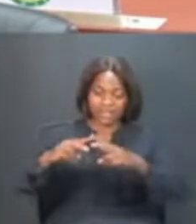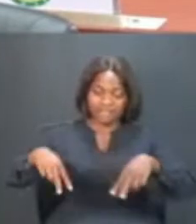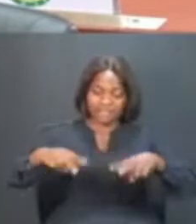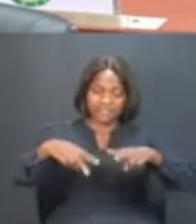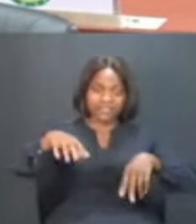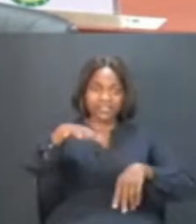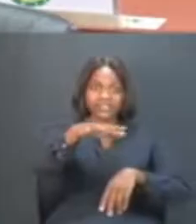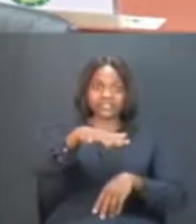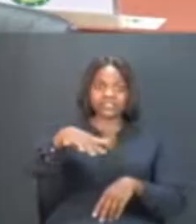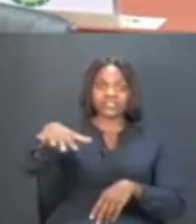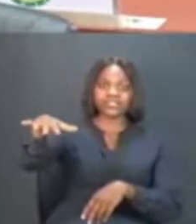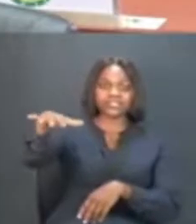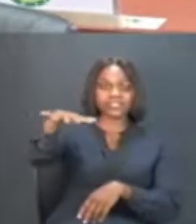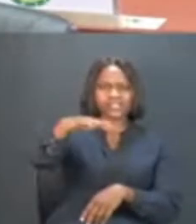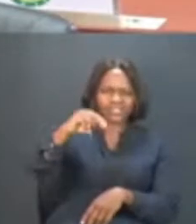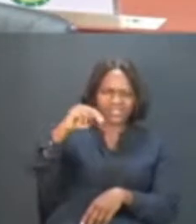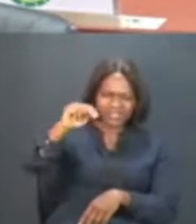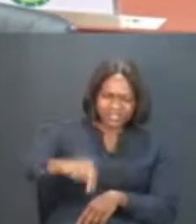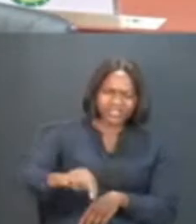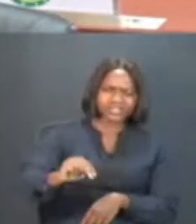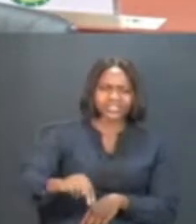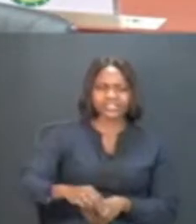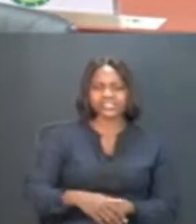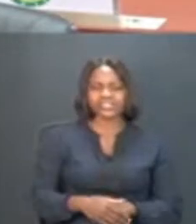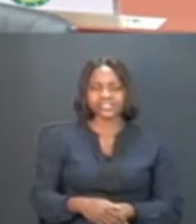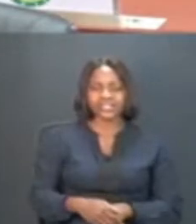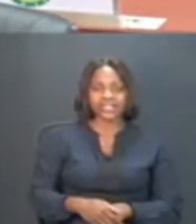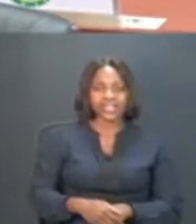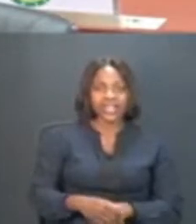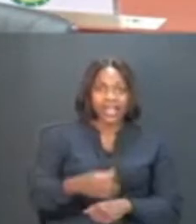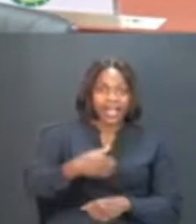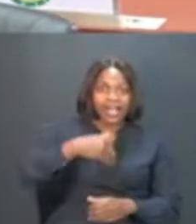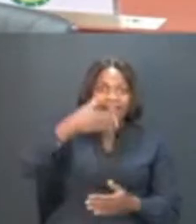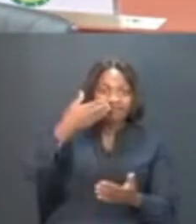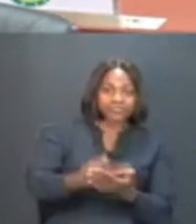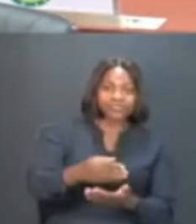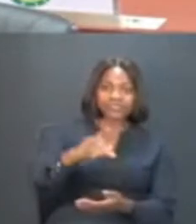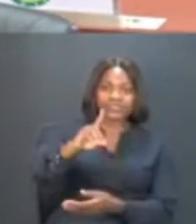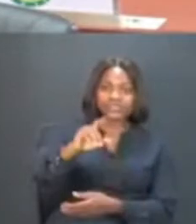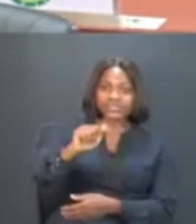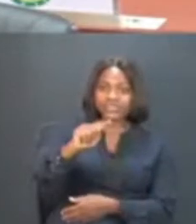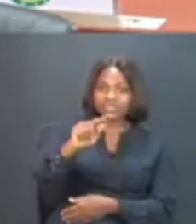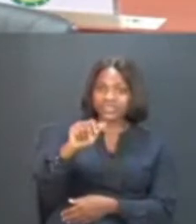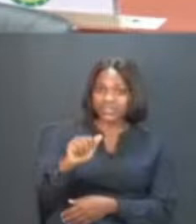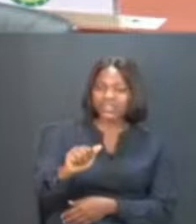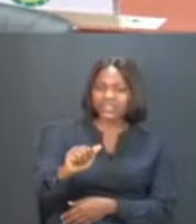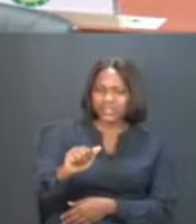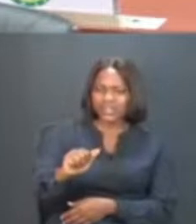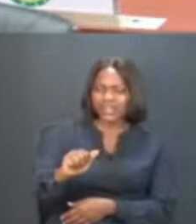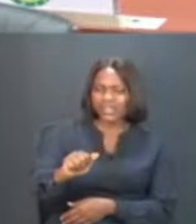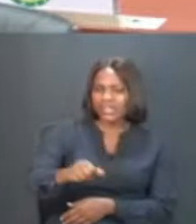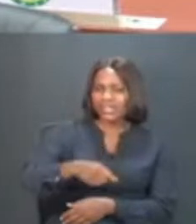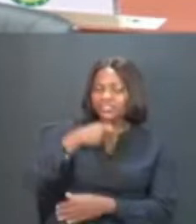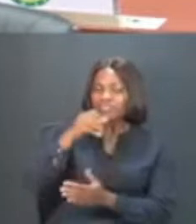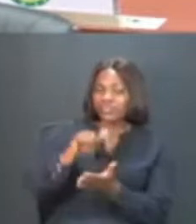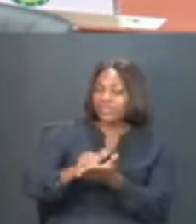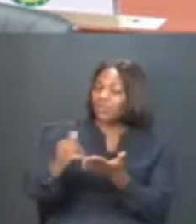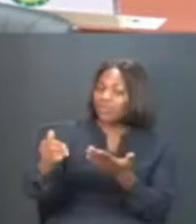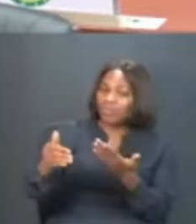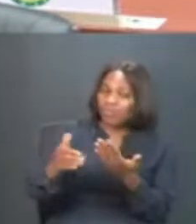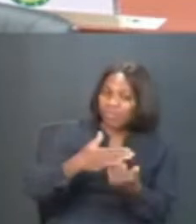we have dotted around. And data should be properly acquired to ensure that